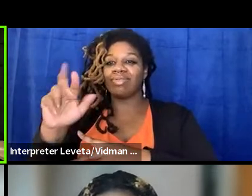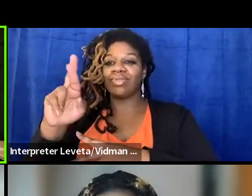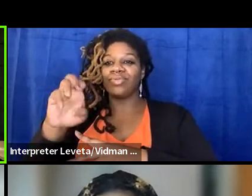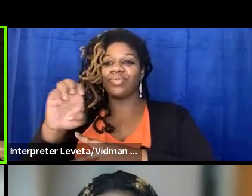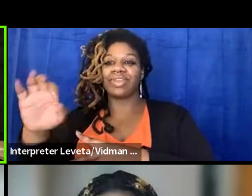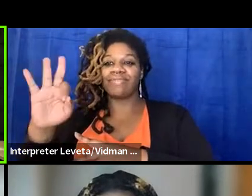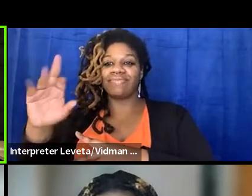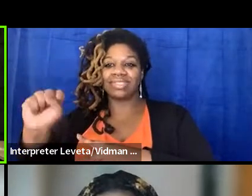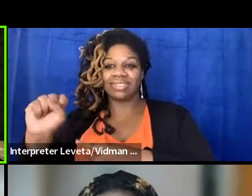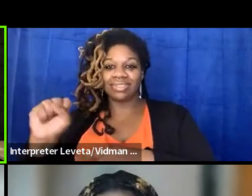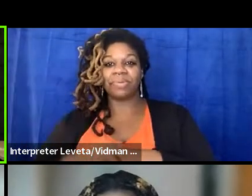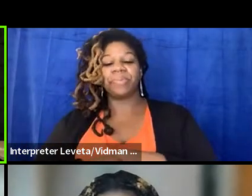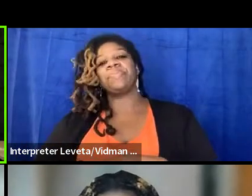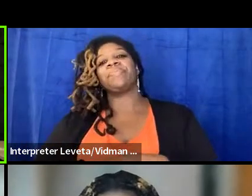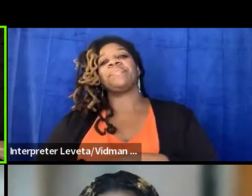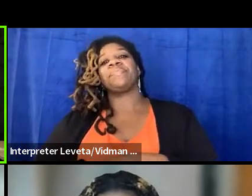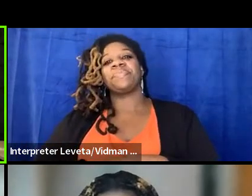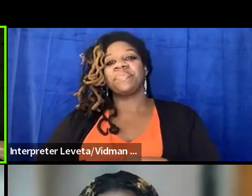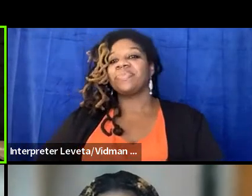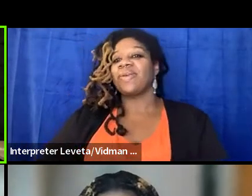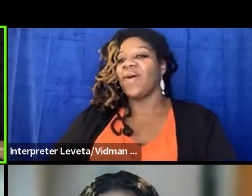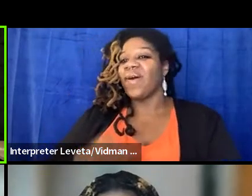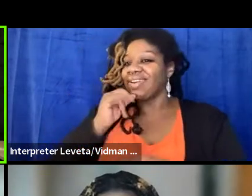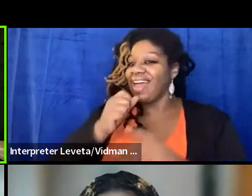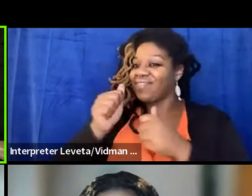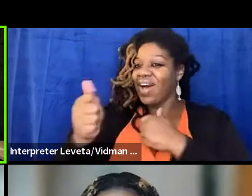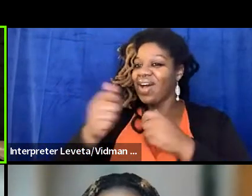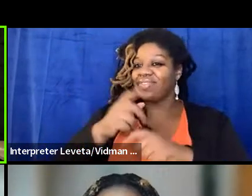Wonderful. That is not so far from Suriname.